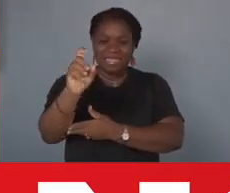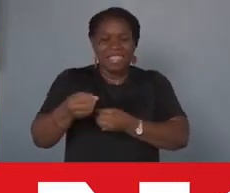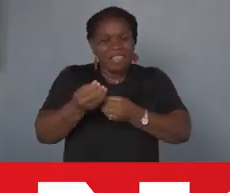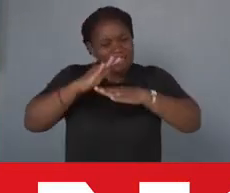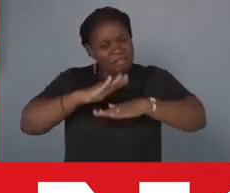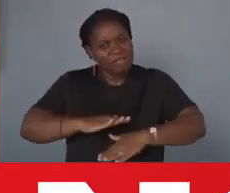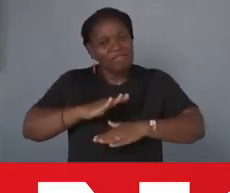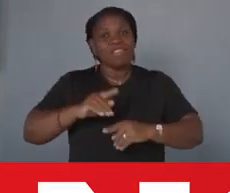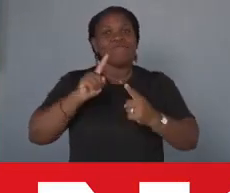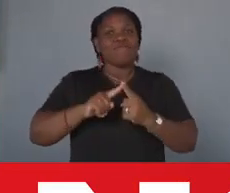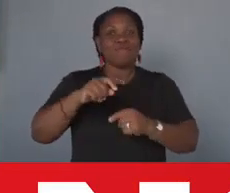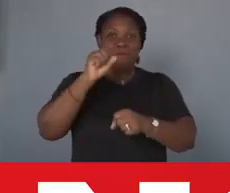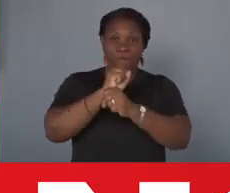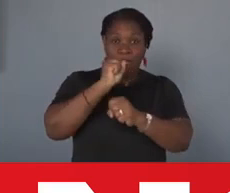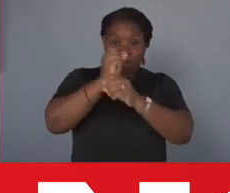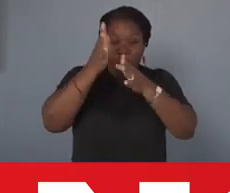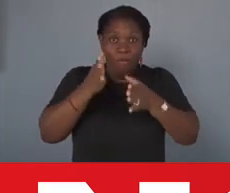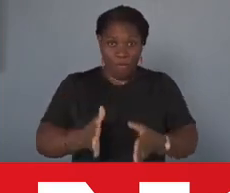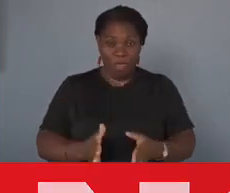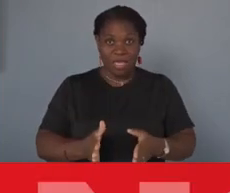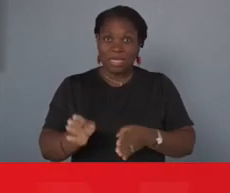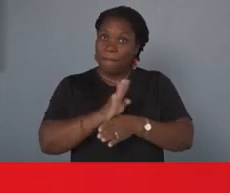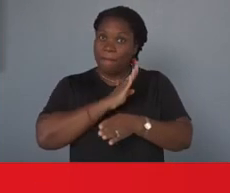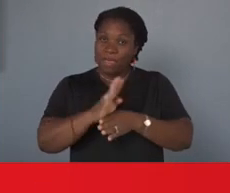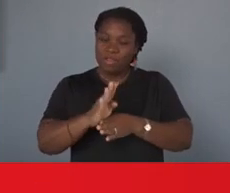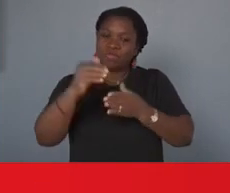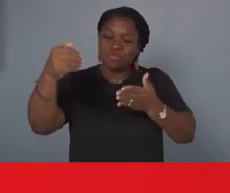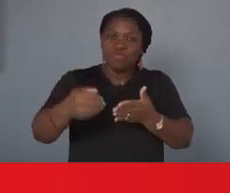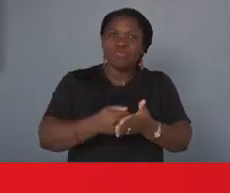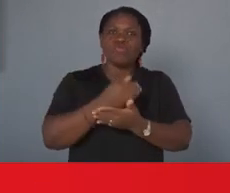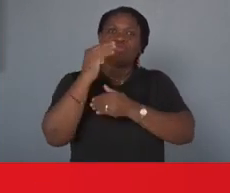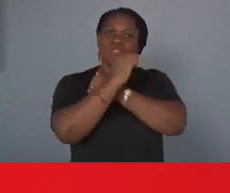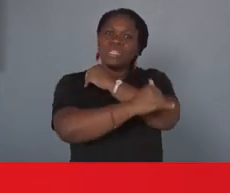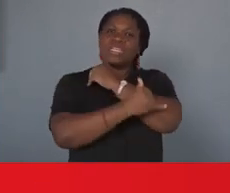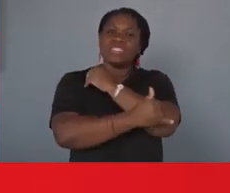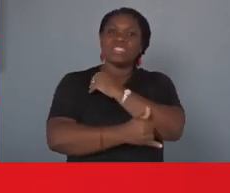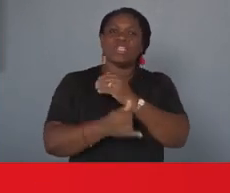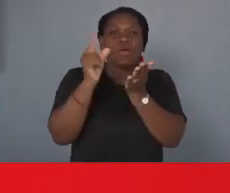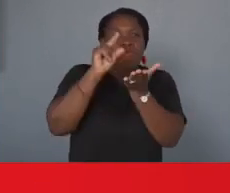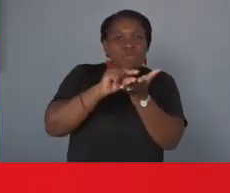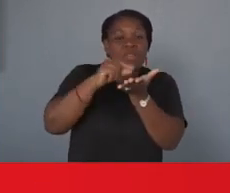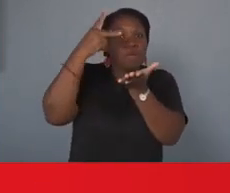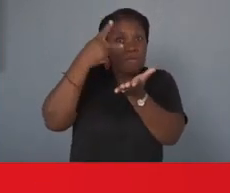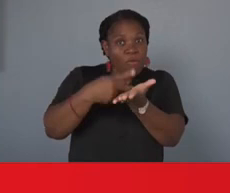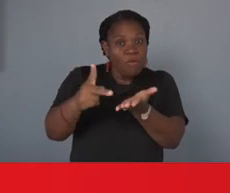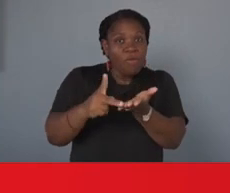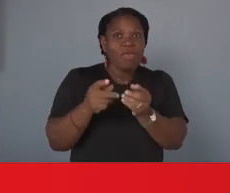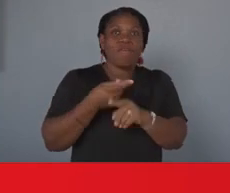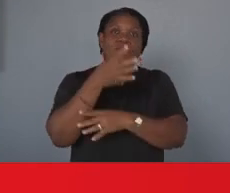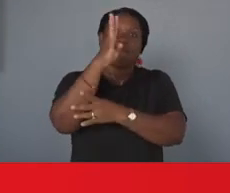providing relief to our hardworking citizens and businesses. A new national minimum wage of easy